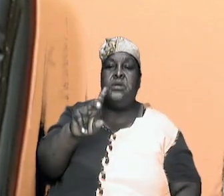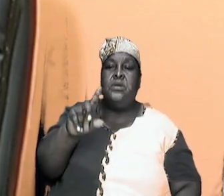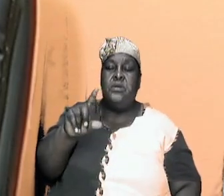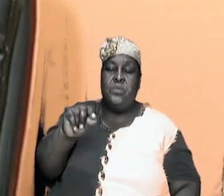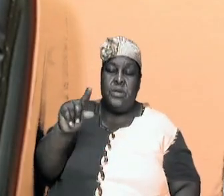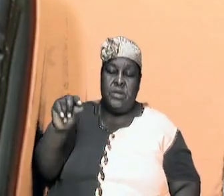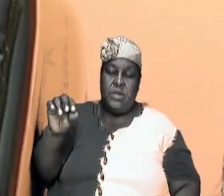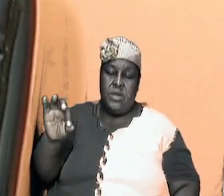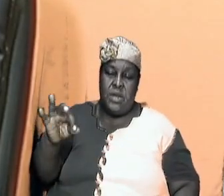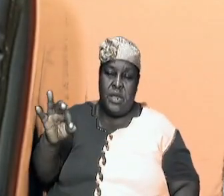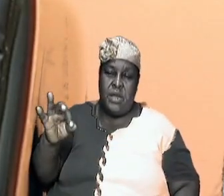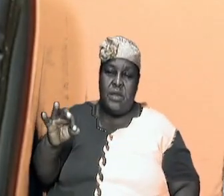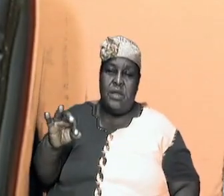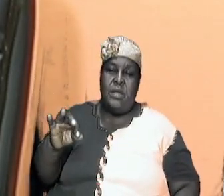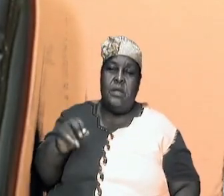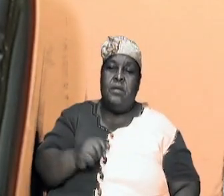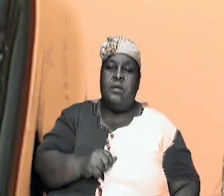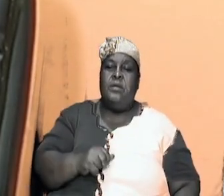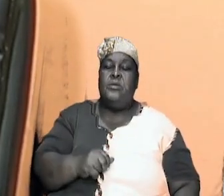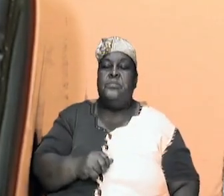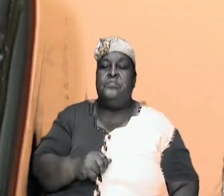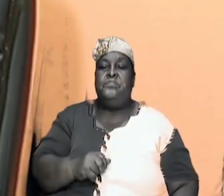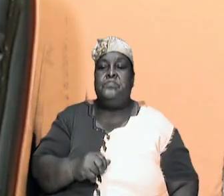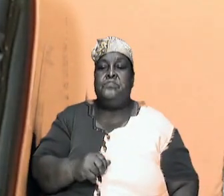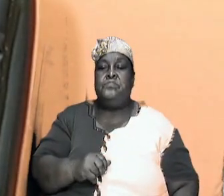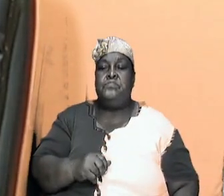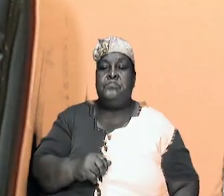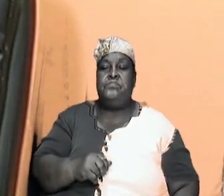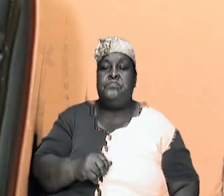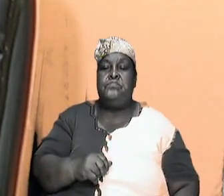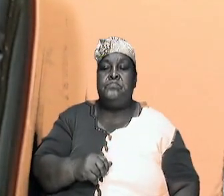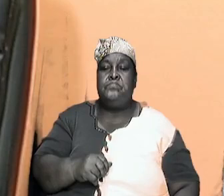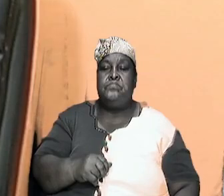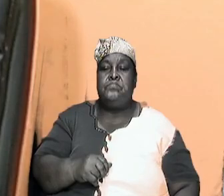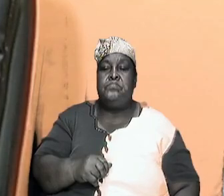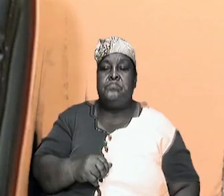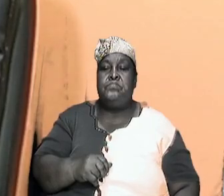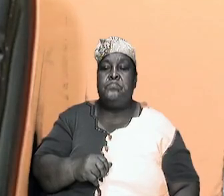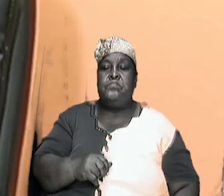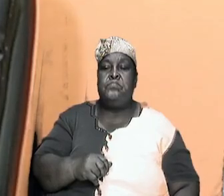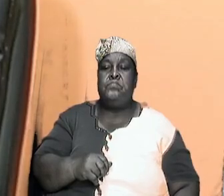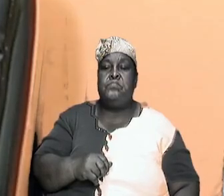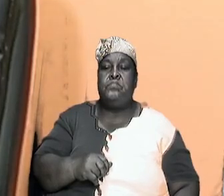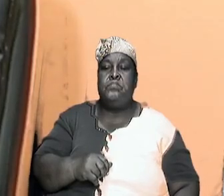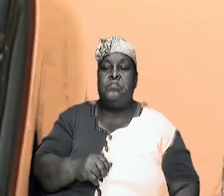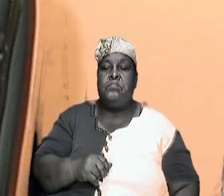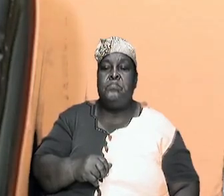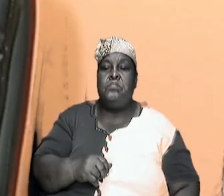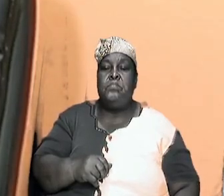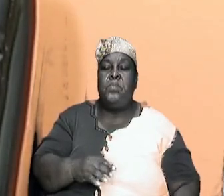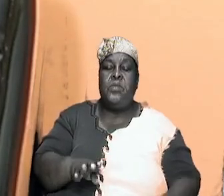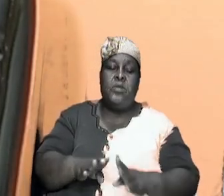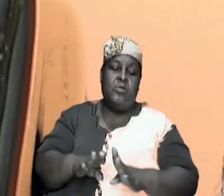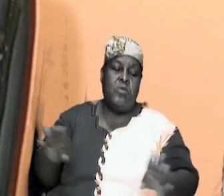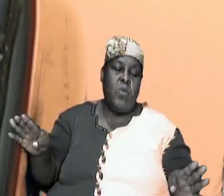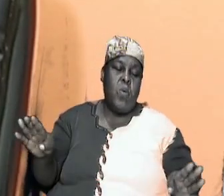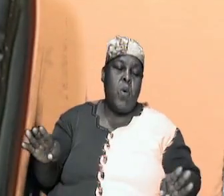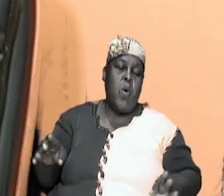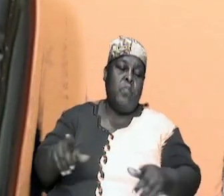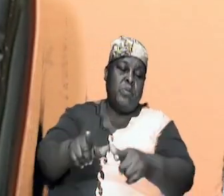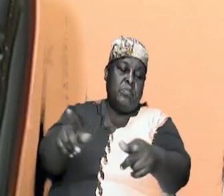p.m. on Waterford. This is at Waterford, open lot. So it's the open lot at